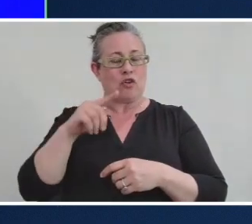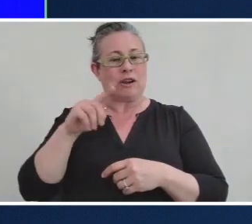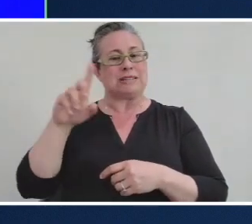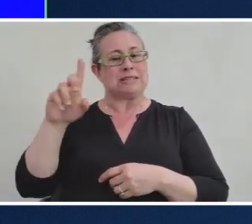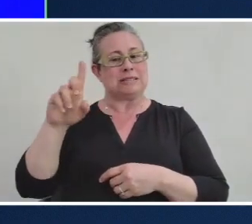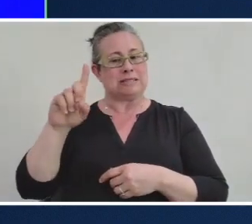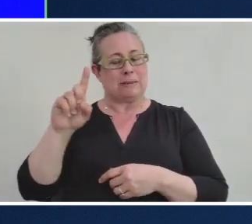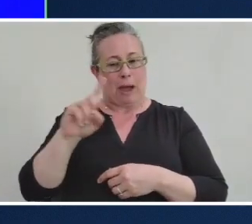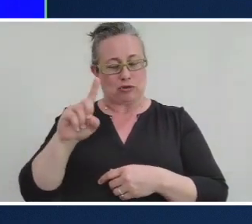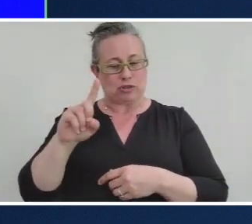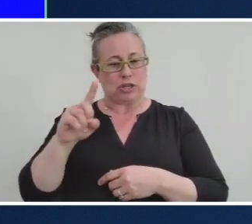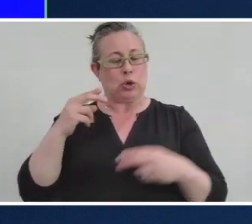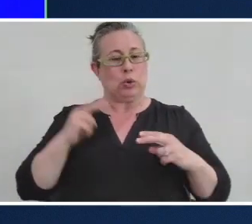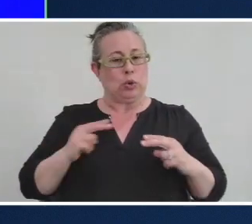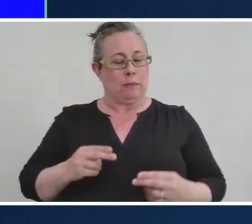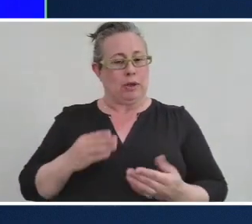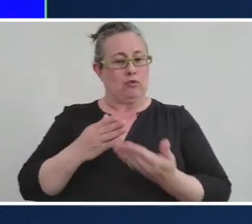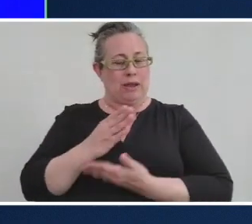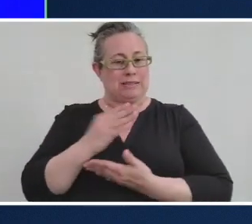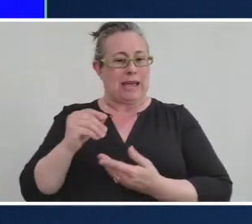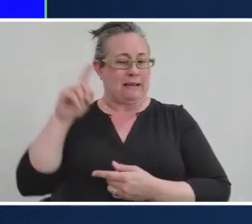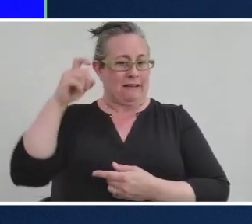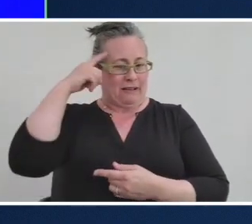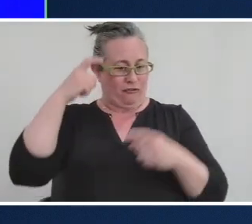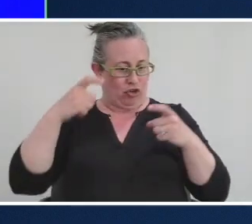and Governance.